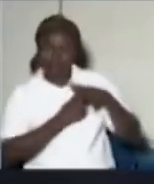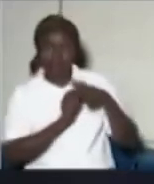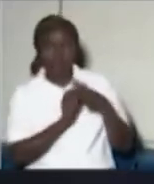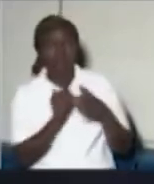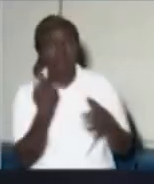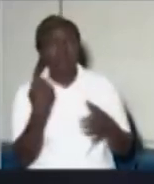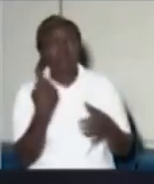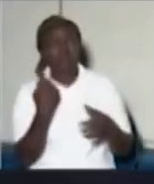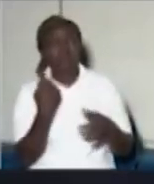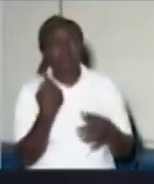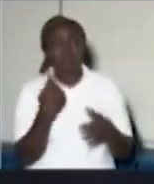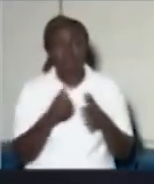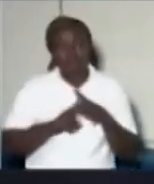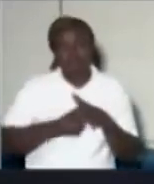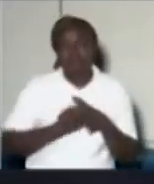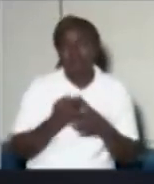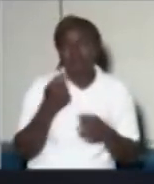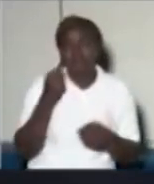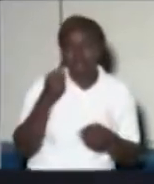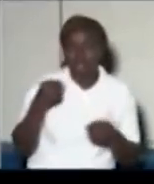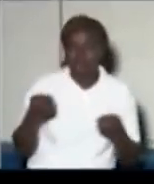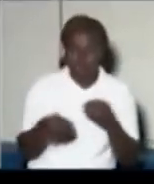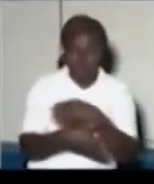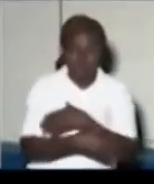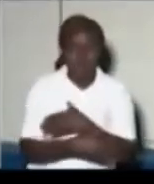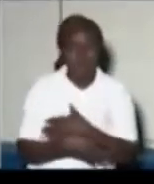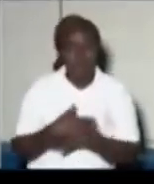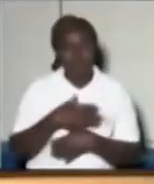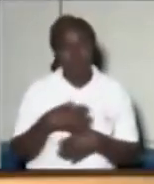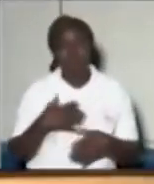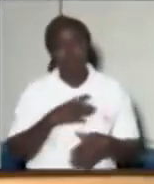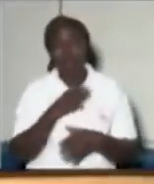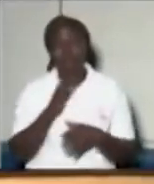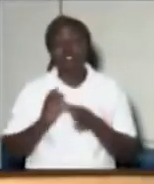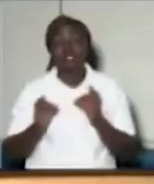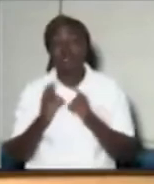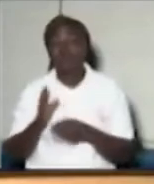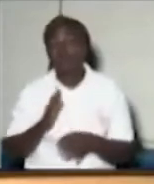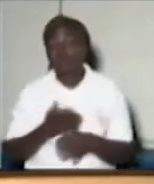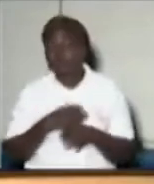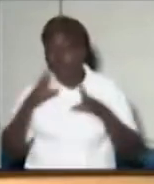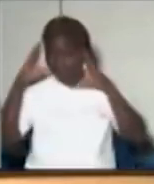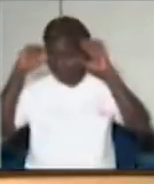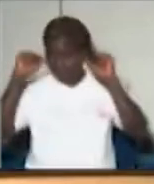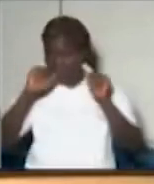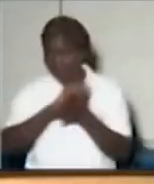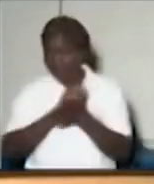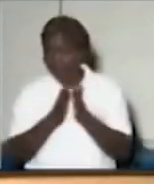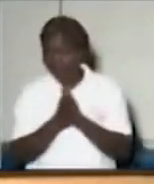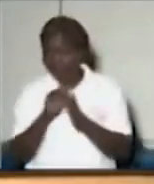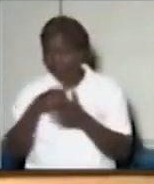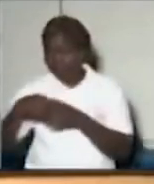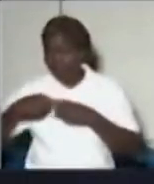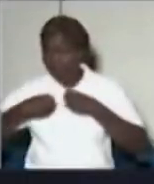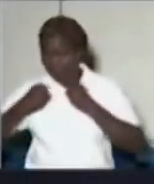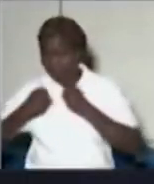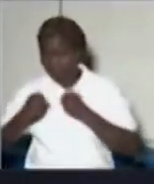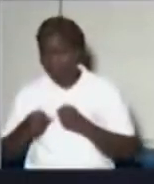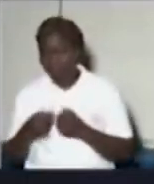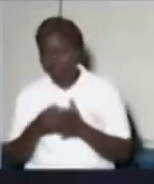creating so much job for our people. SDPN government in power will deregulate the petroleum